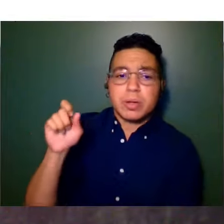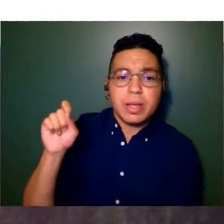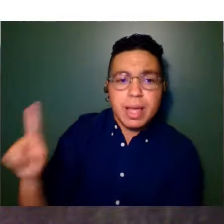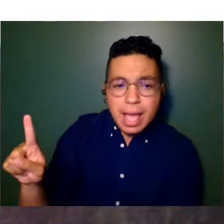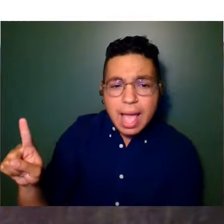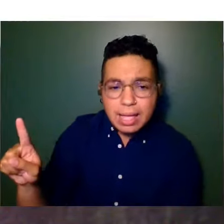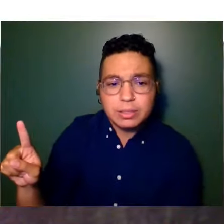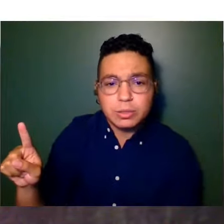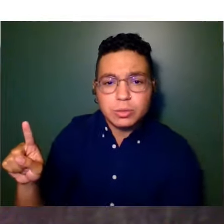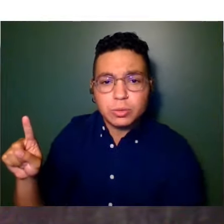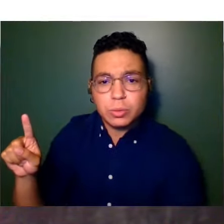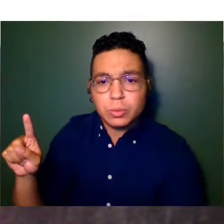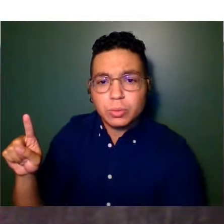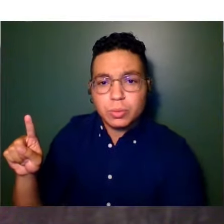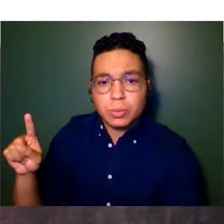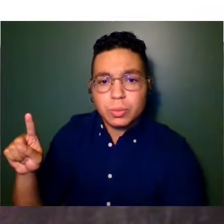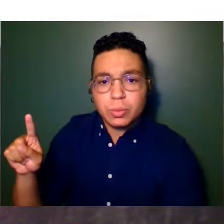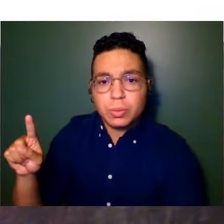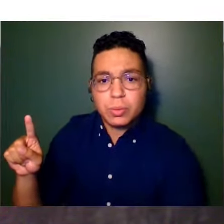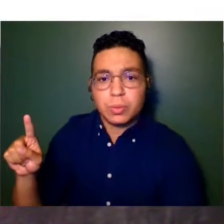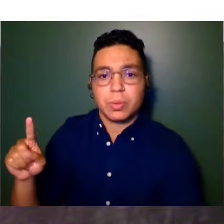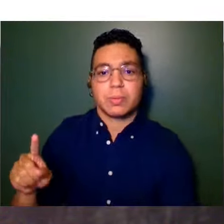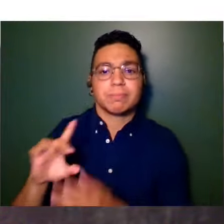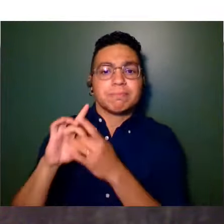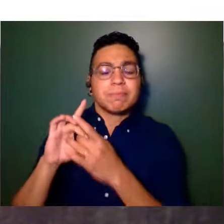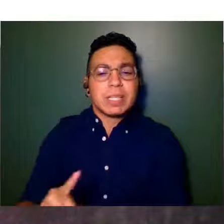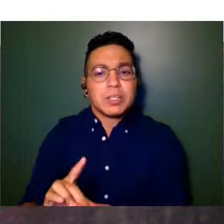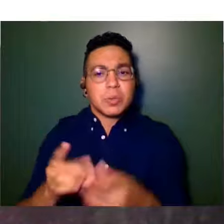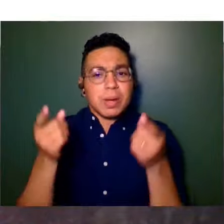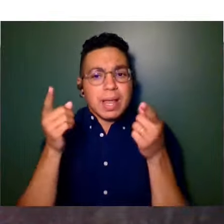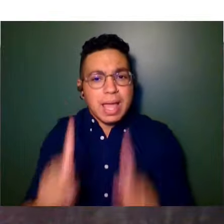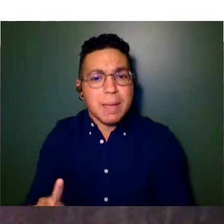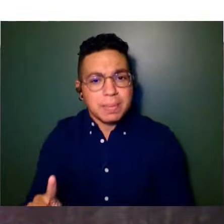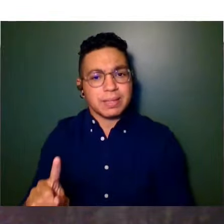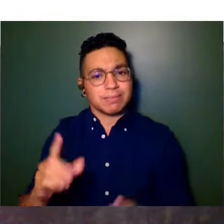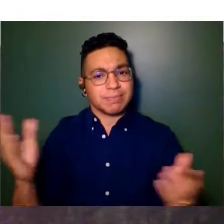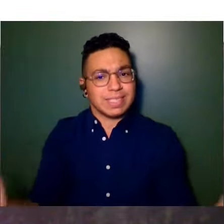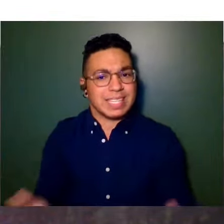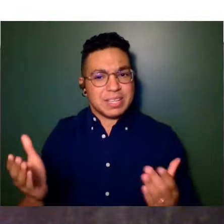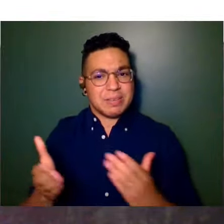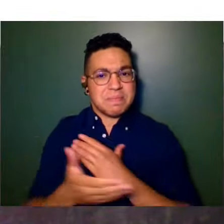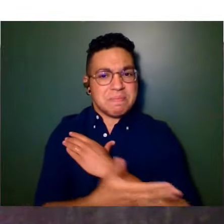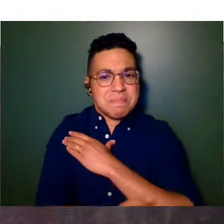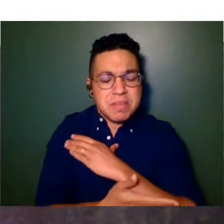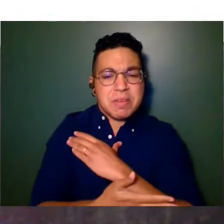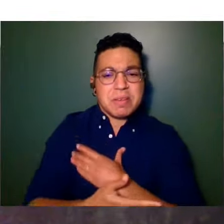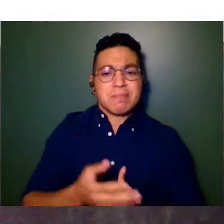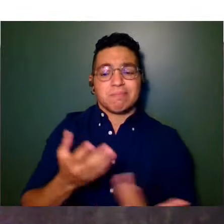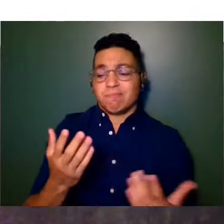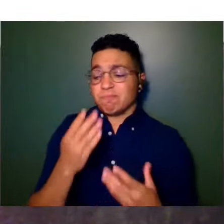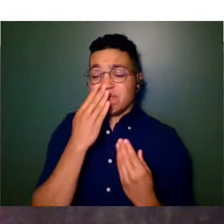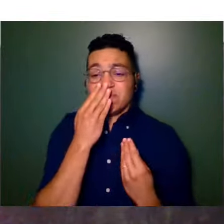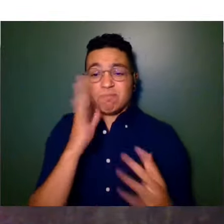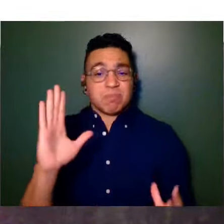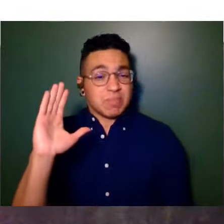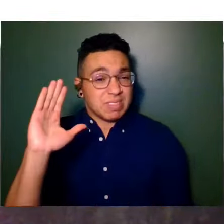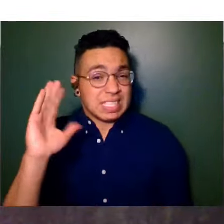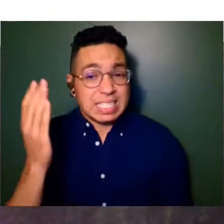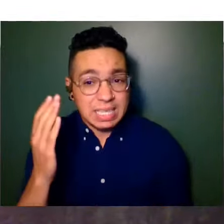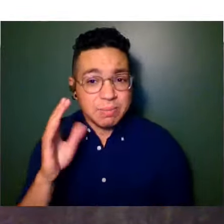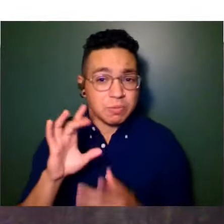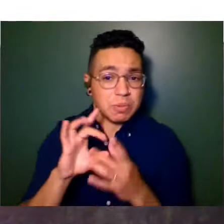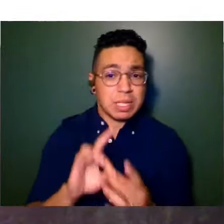Chauvin as he knelt on George Floyd's neck for what felt like an eternity of minutes. Is that what brought us